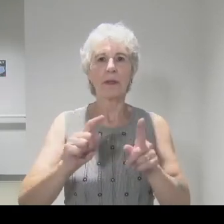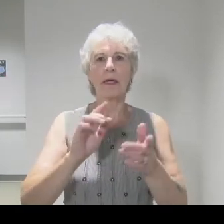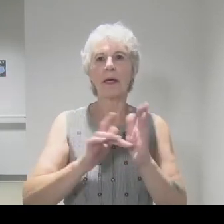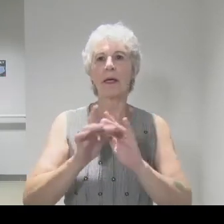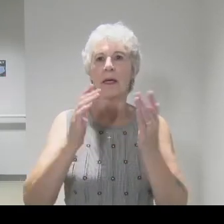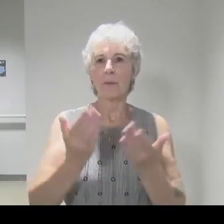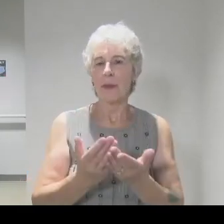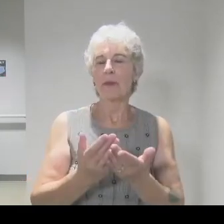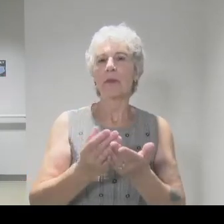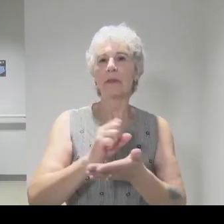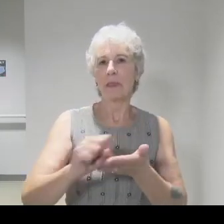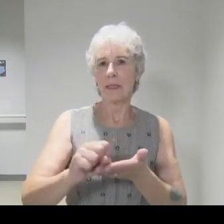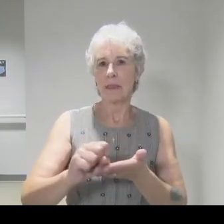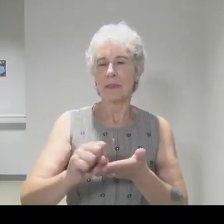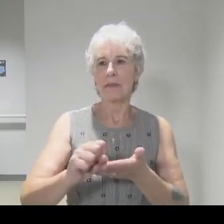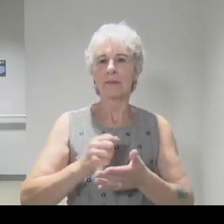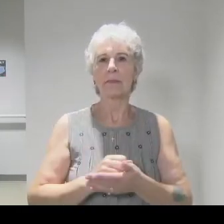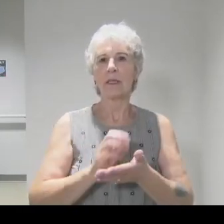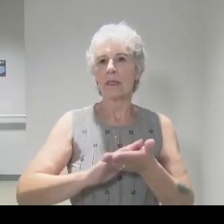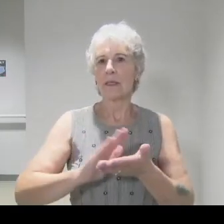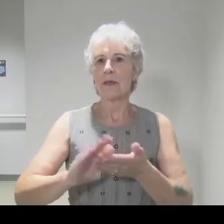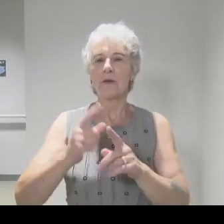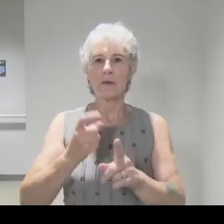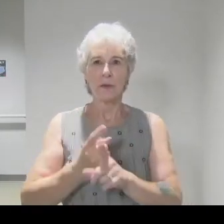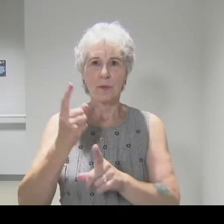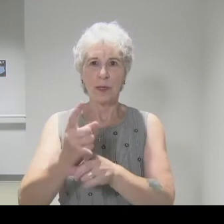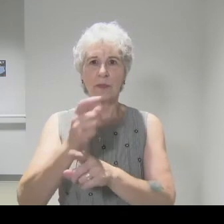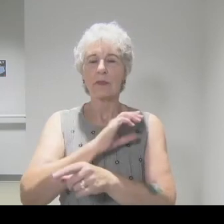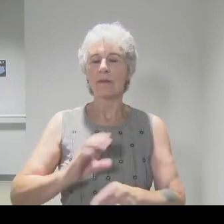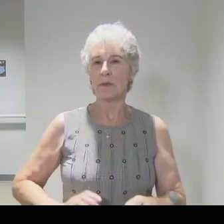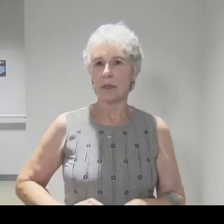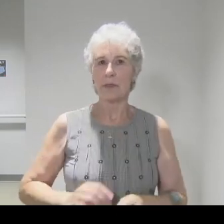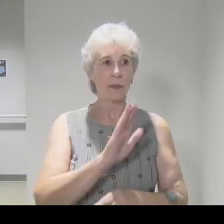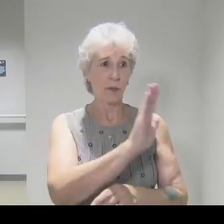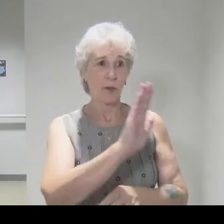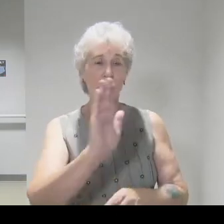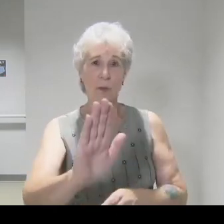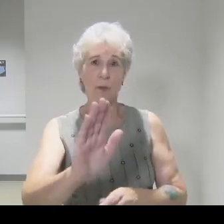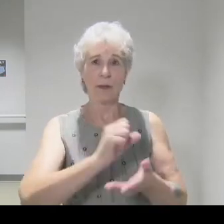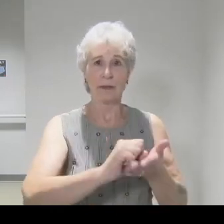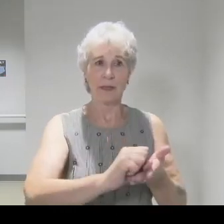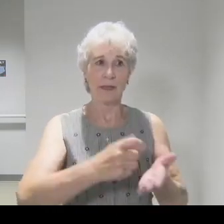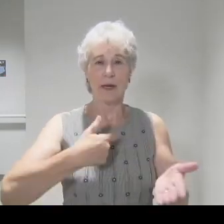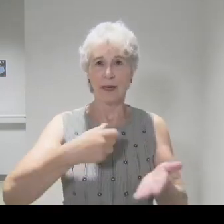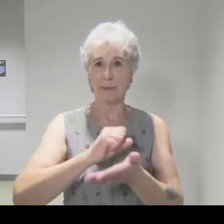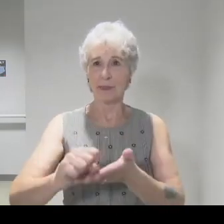who's been sanctified by the righteousness of Christ. And so you're a saint. And I'm Saint